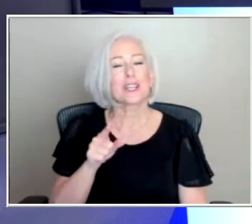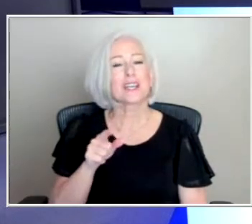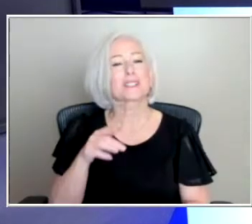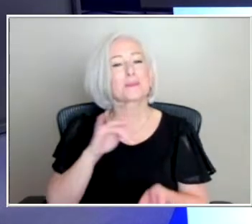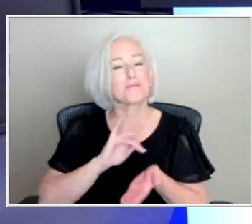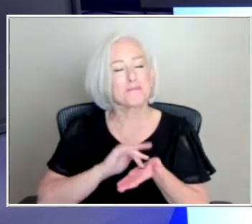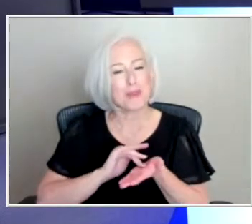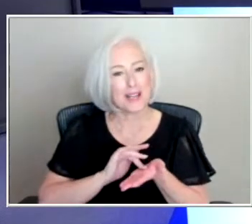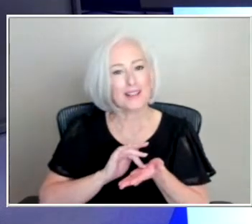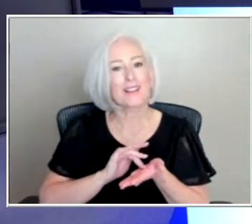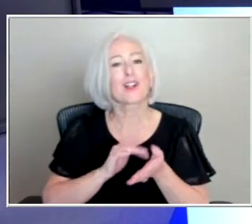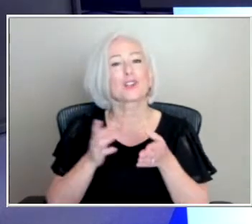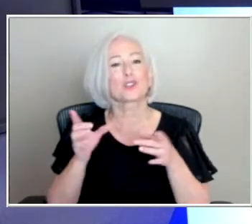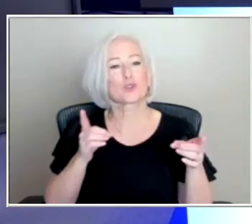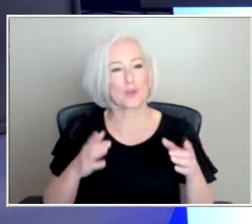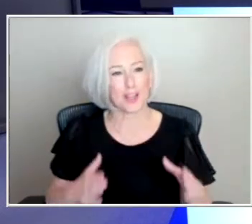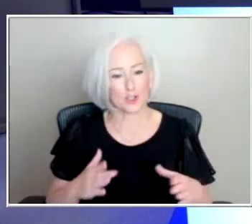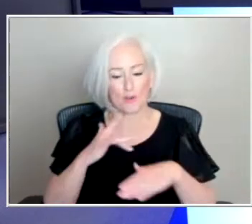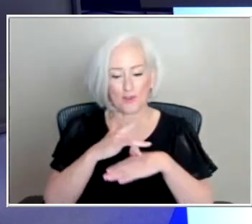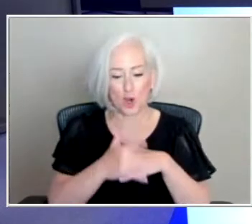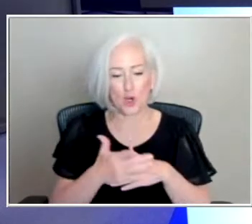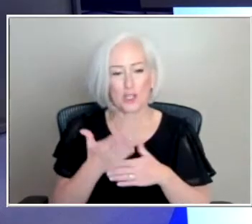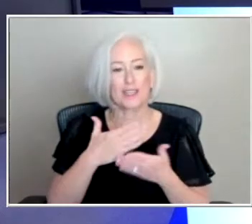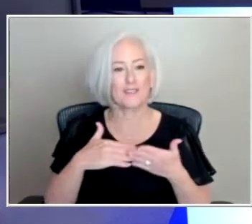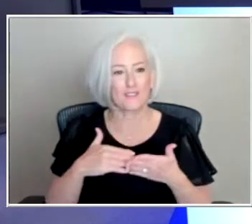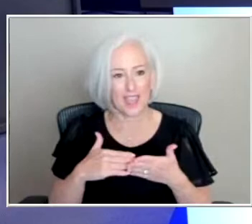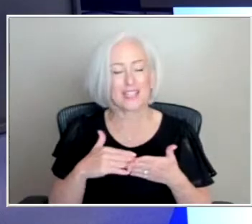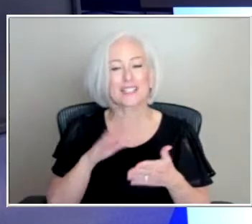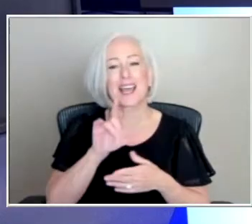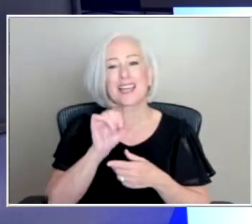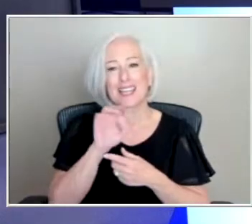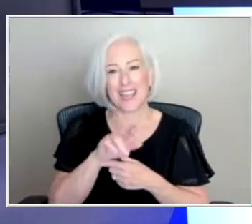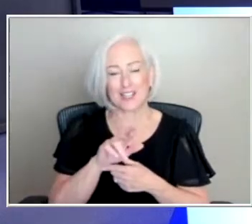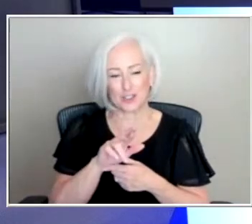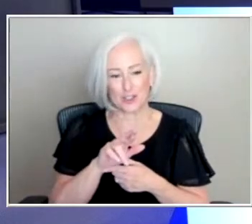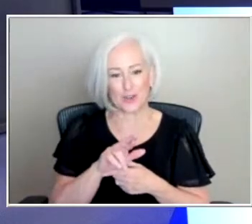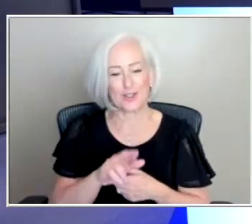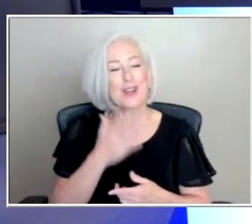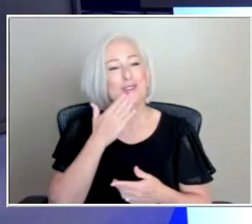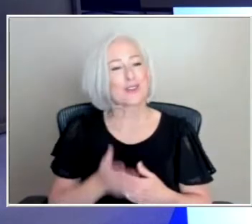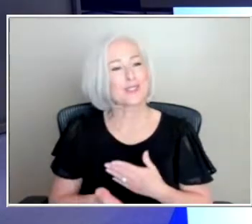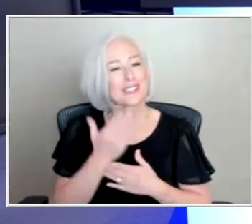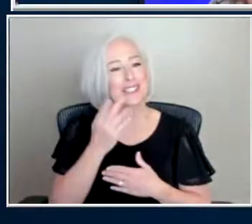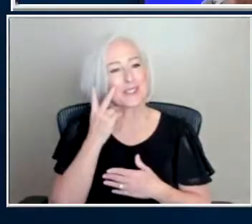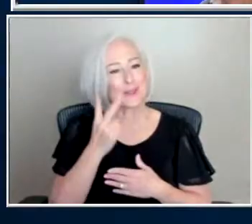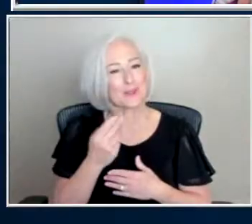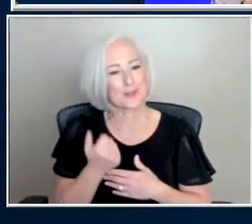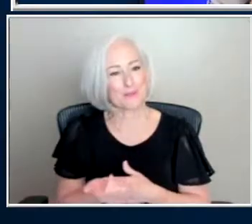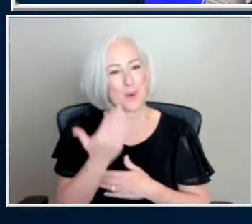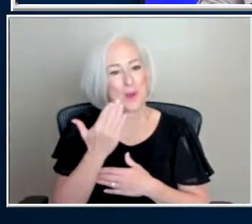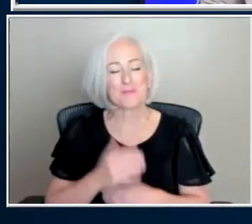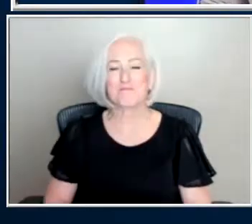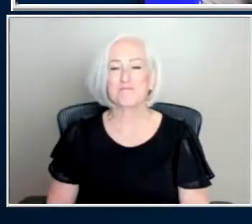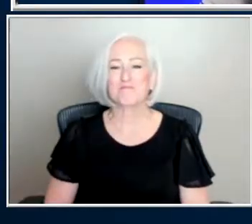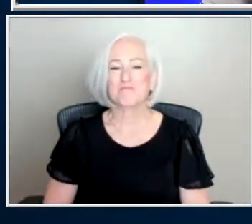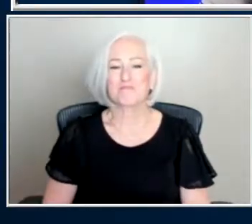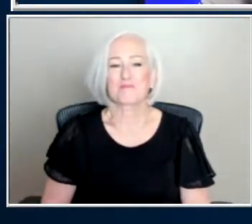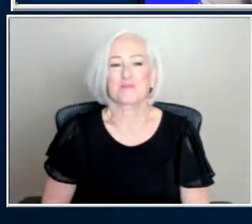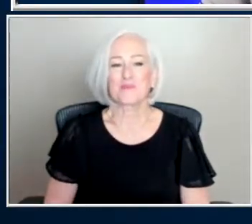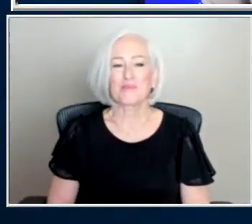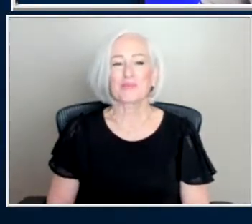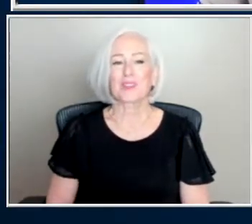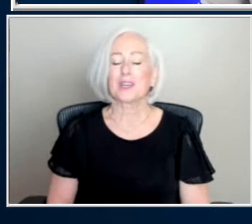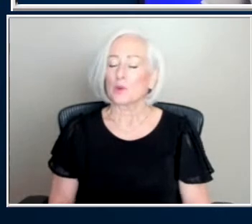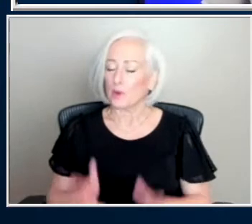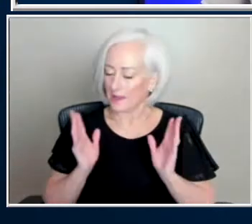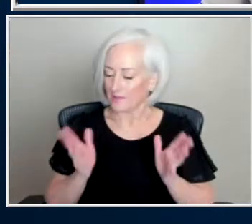Cancer Center. Good morning. Thank you. Good morning. Good to see you. Good to see you and talk with you today. We have talked a lot on this program before